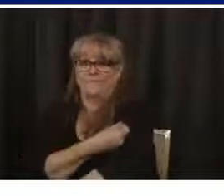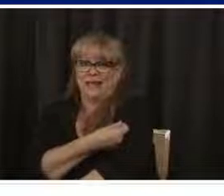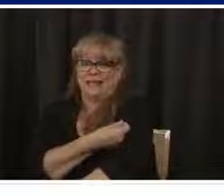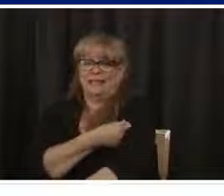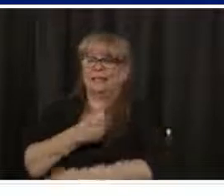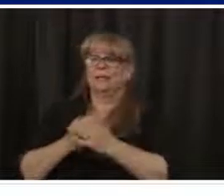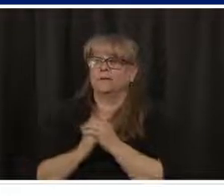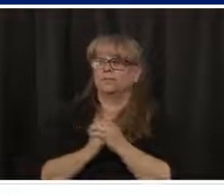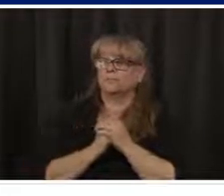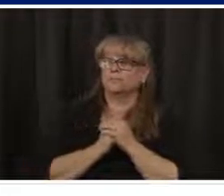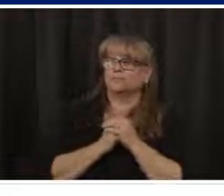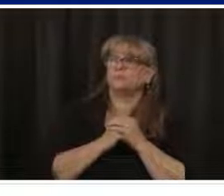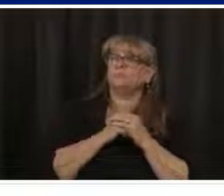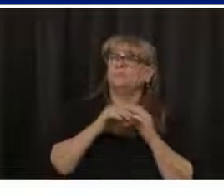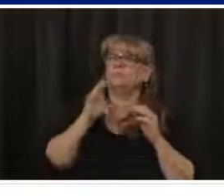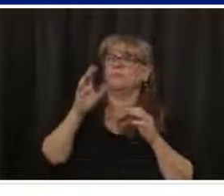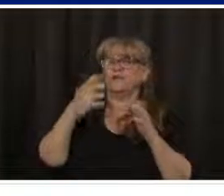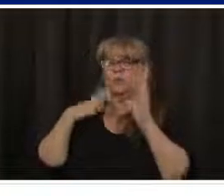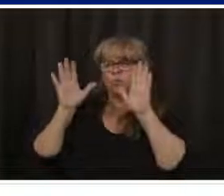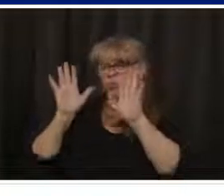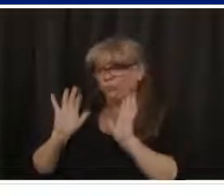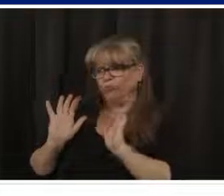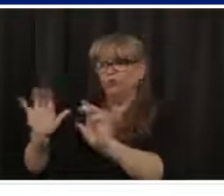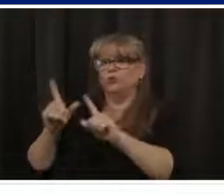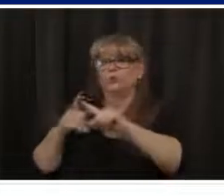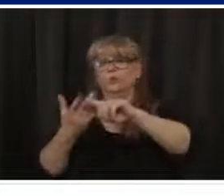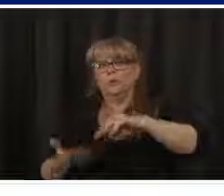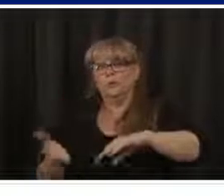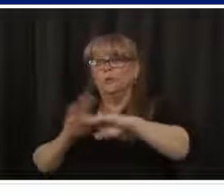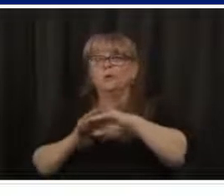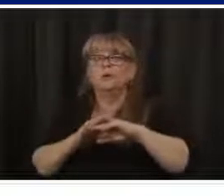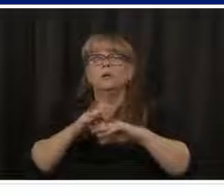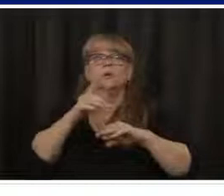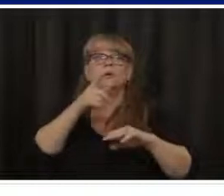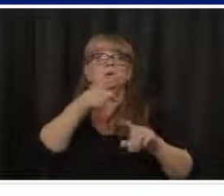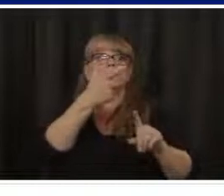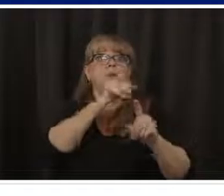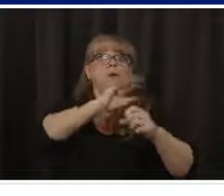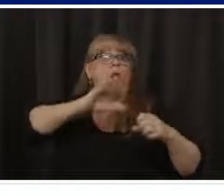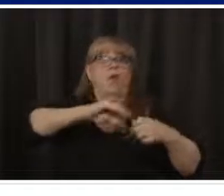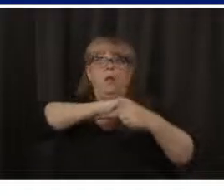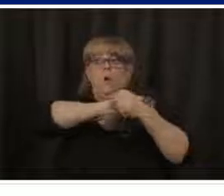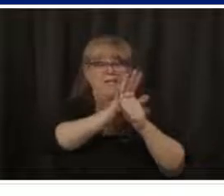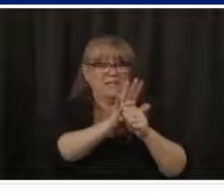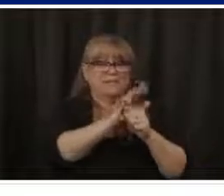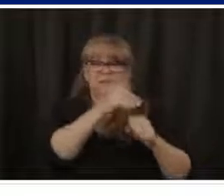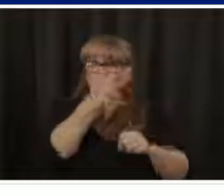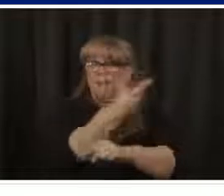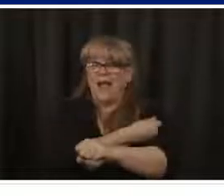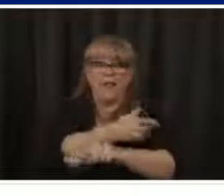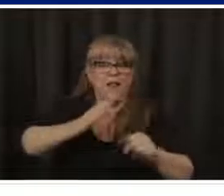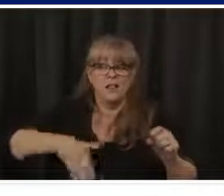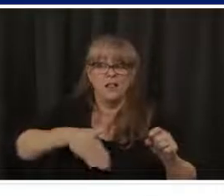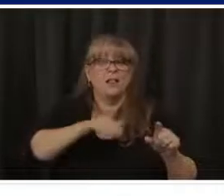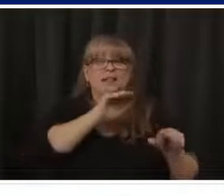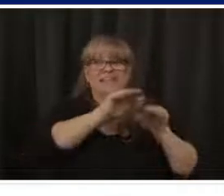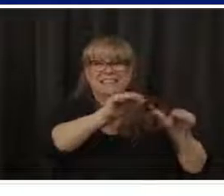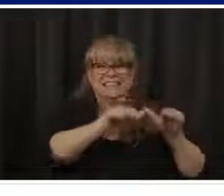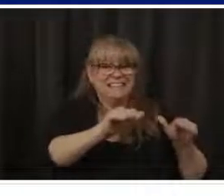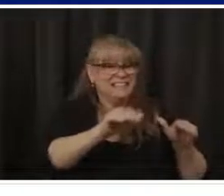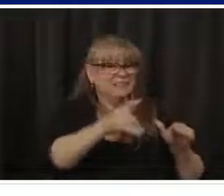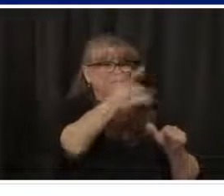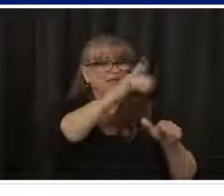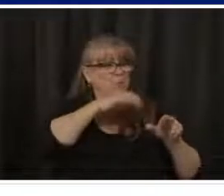Rising cases among our unvaccinated are just a reminder right now that this virus waits for no one. Start your protection clock, get